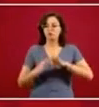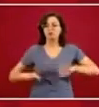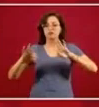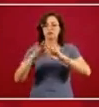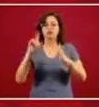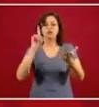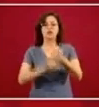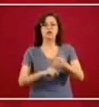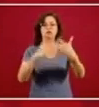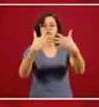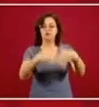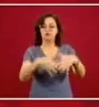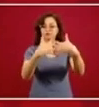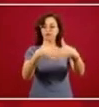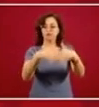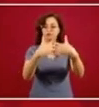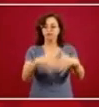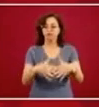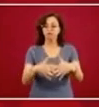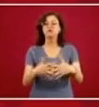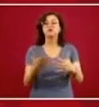that